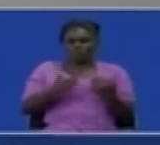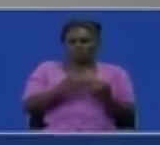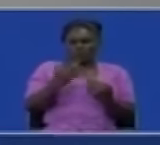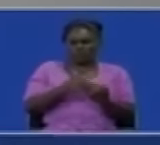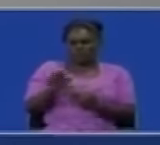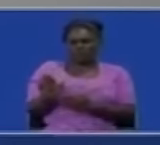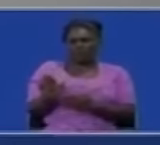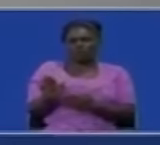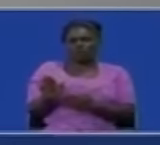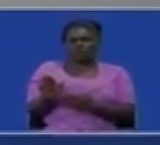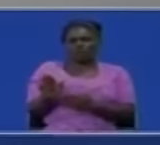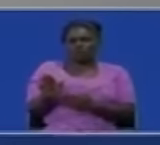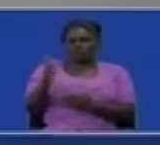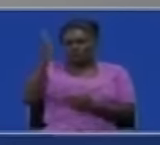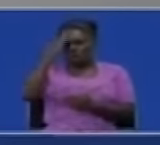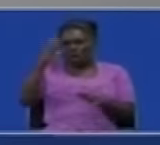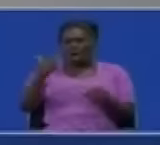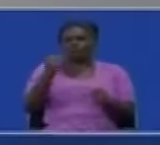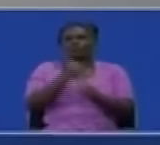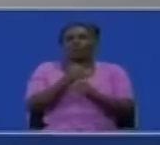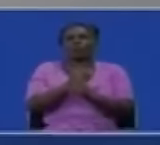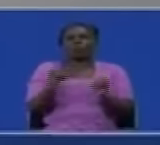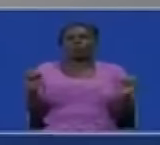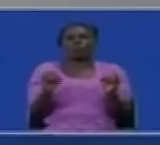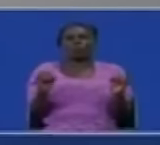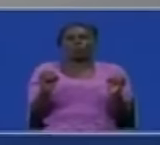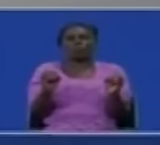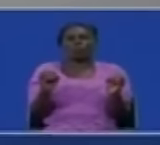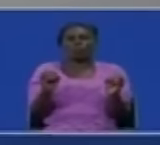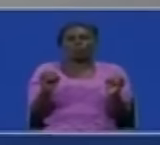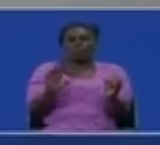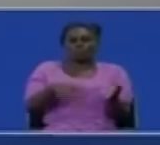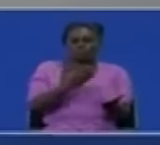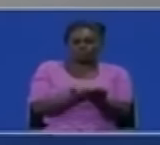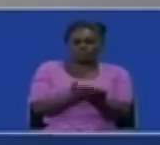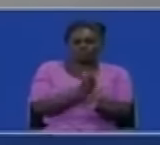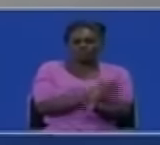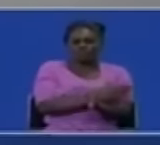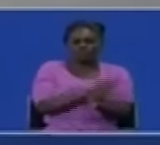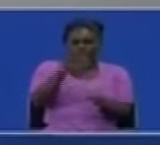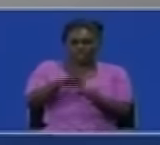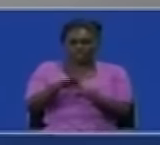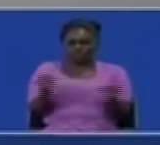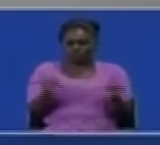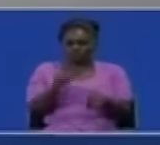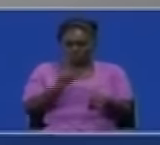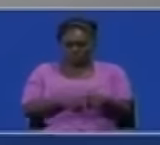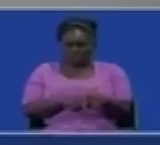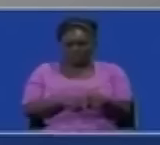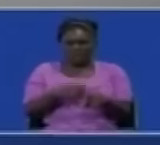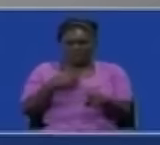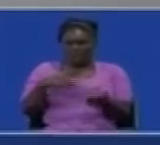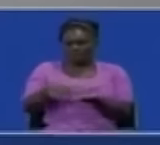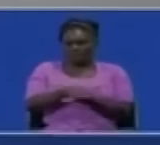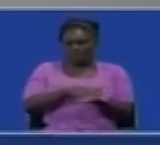that equipment didn't know how to handle them because they had arrived so briefly before mm-hmm. the election, and therefore we had